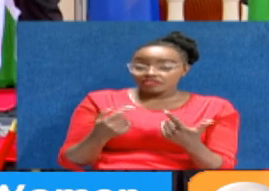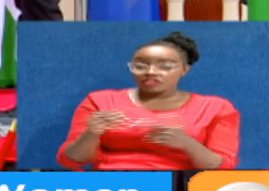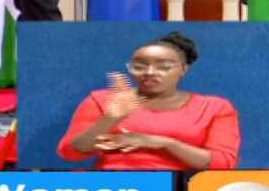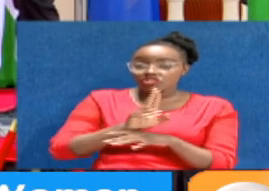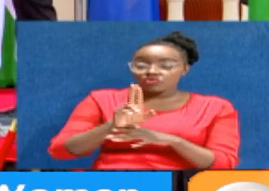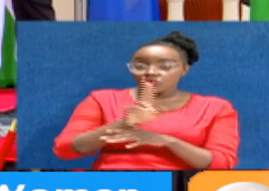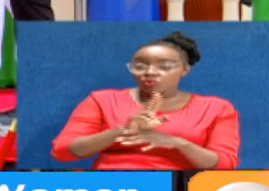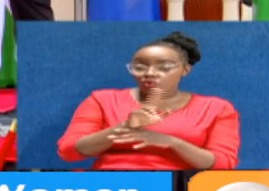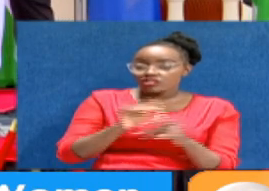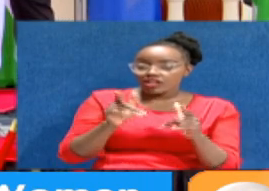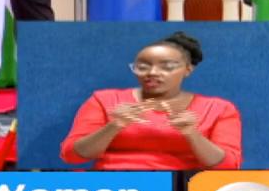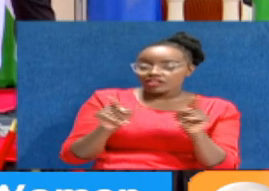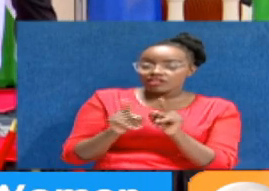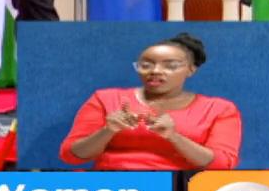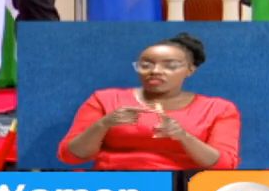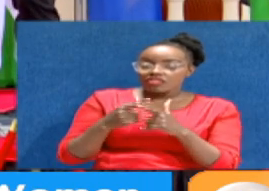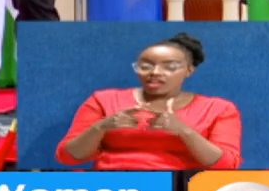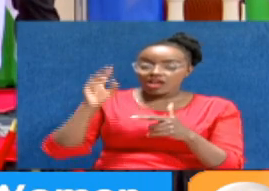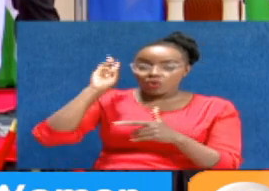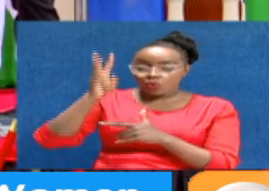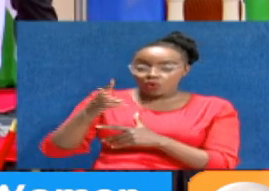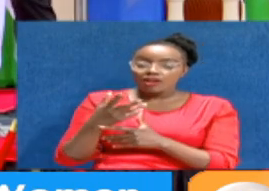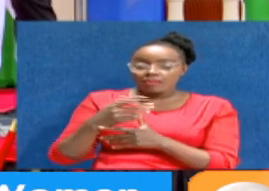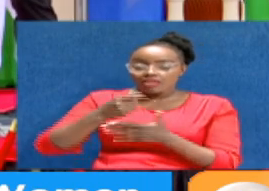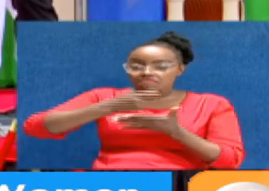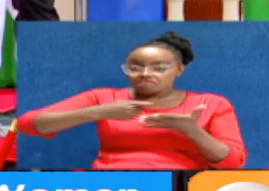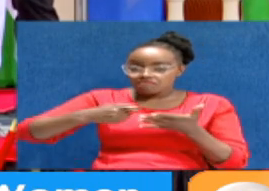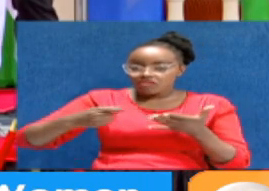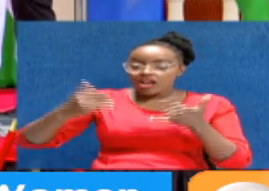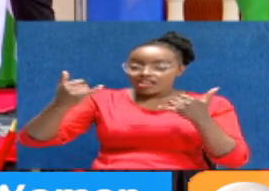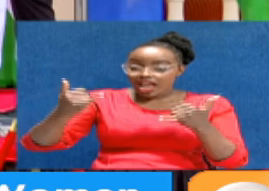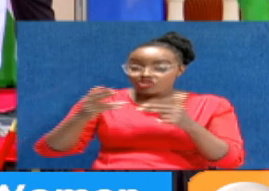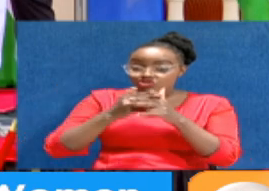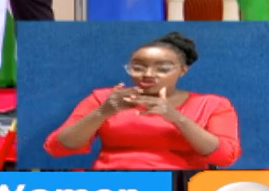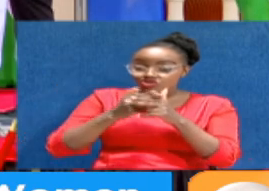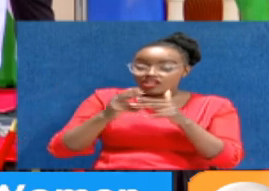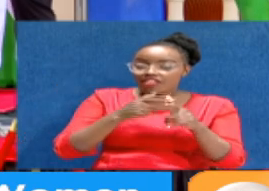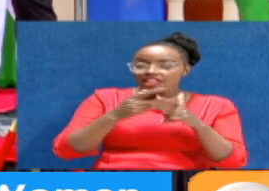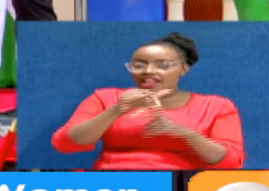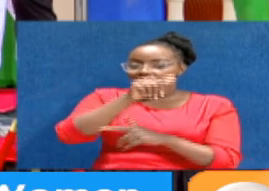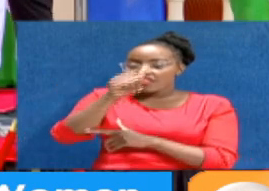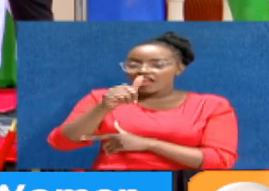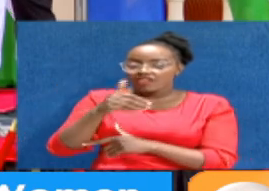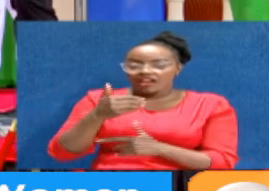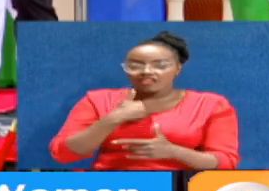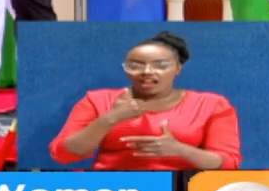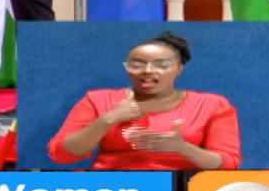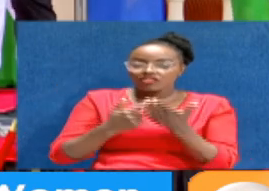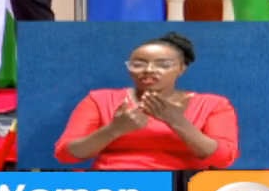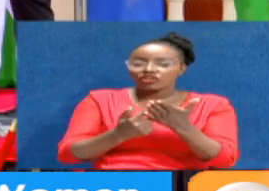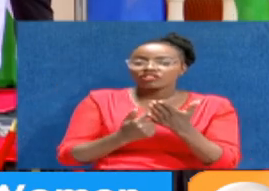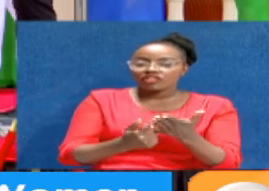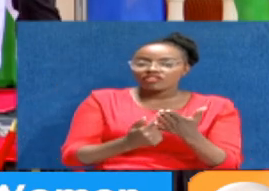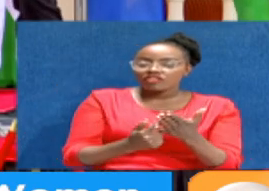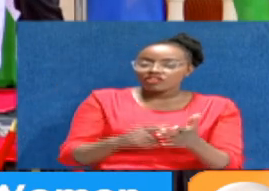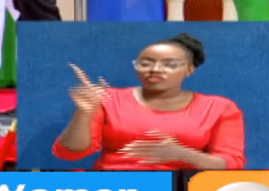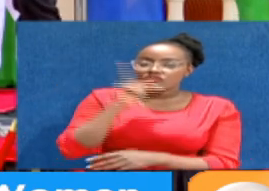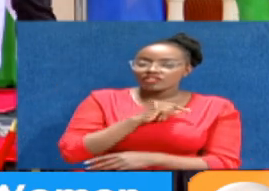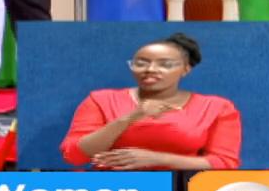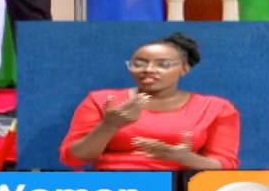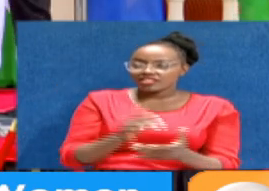nitumie lugha ya Mheshimiwa Rais, tutaweka kidole hivi karibuni, lakini pia na mwingine tuko kwenye mazungumzo